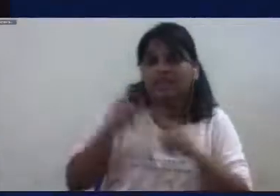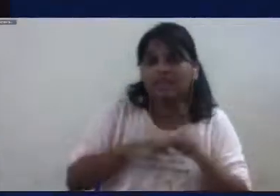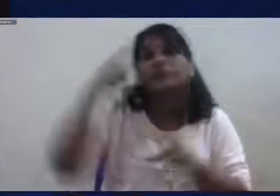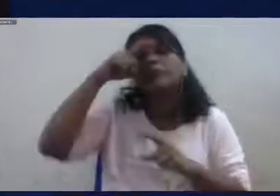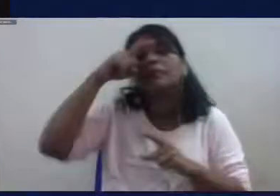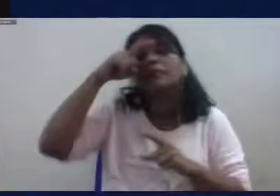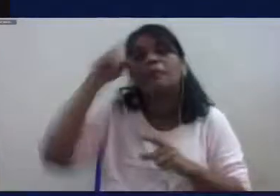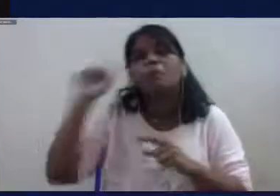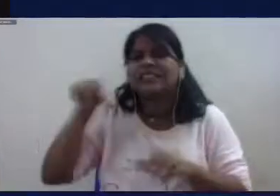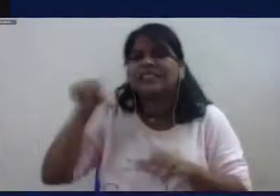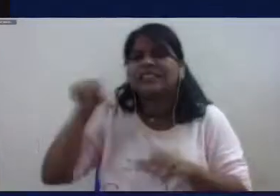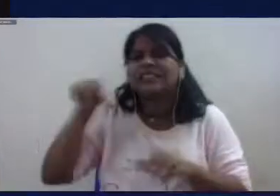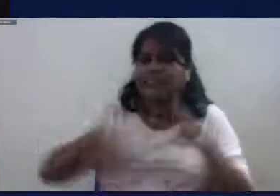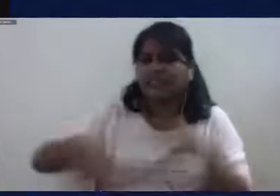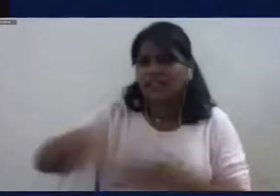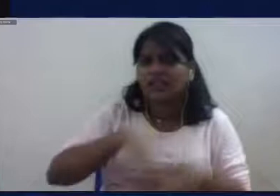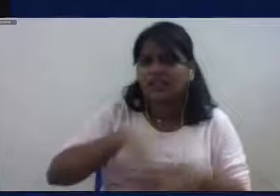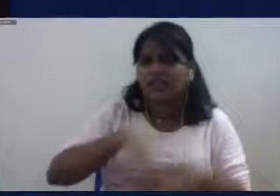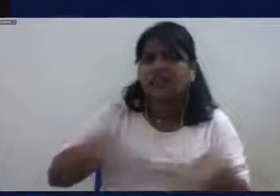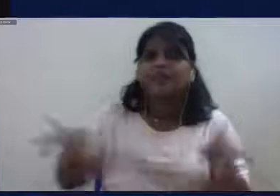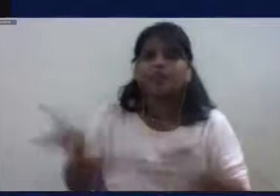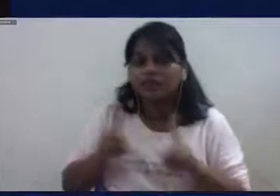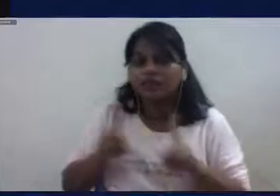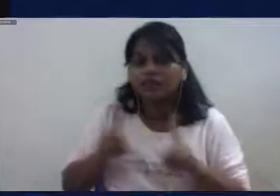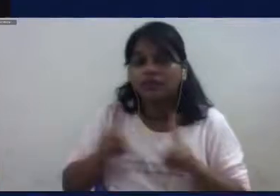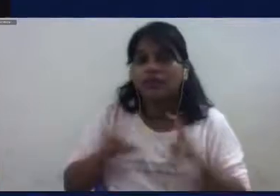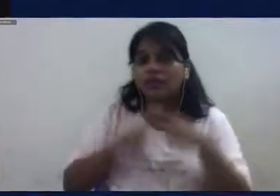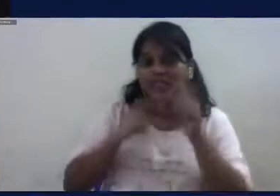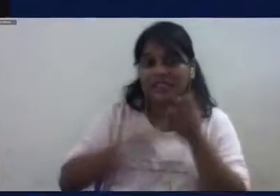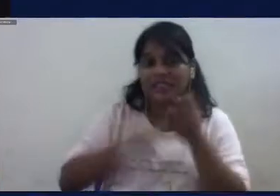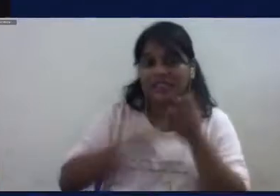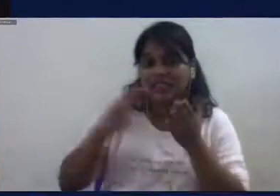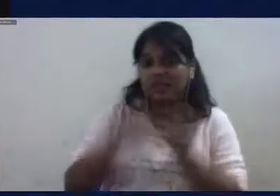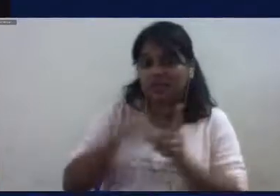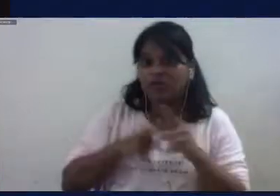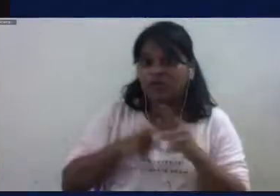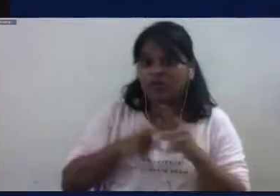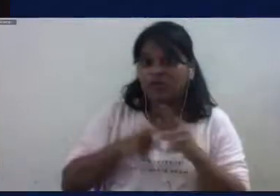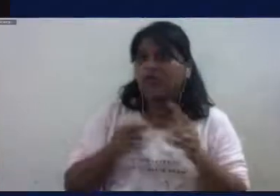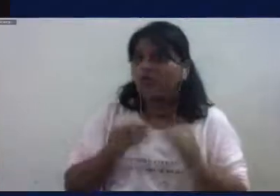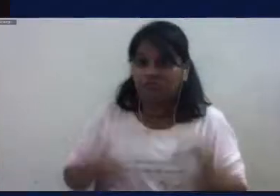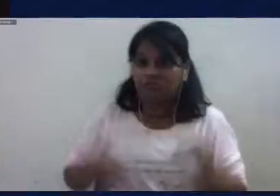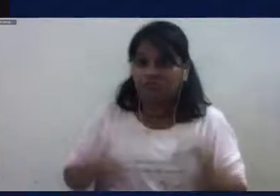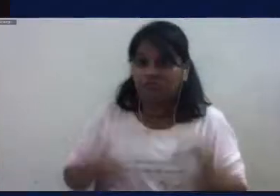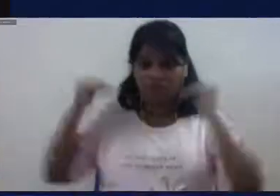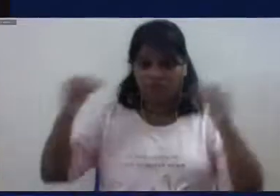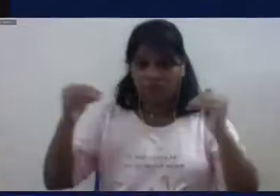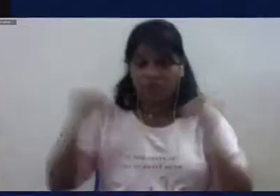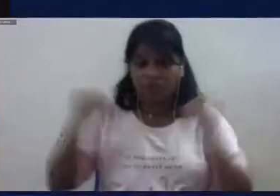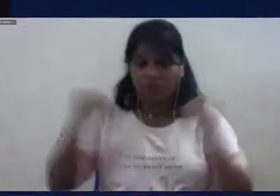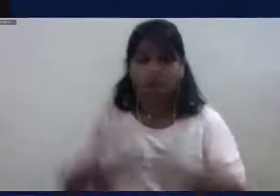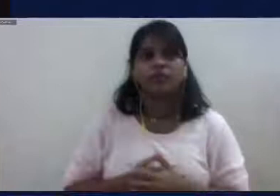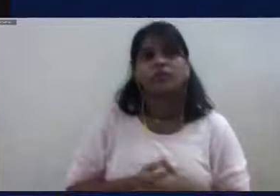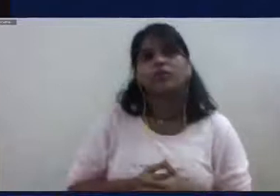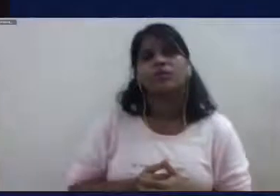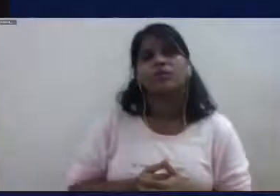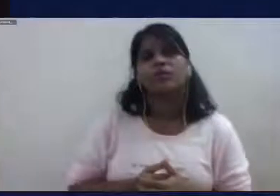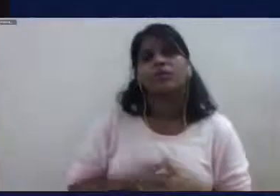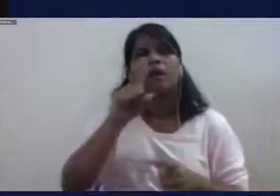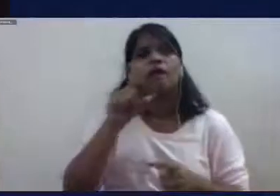because in a country where democracy is at a premium, right? So they're in